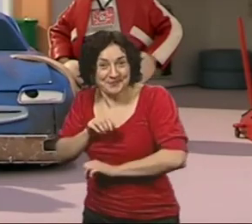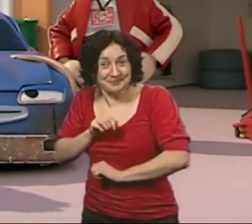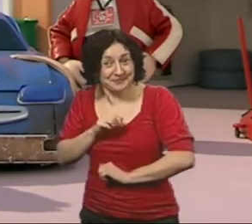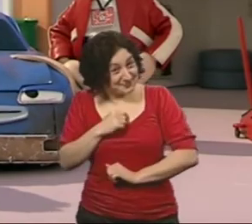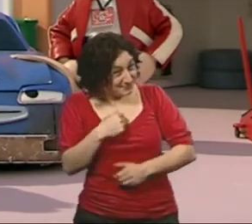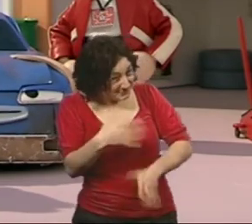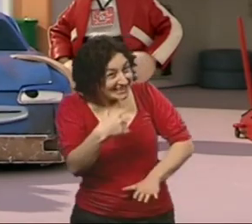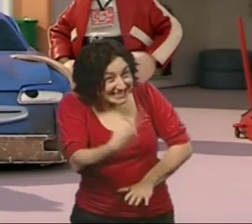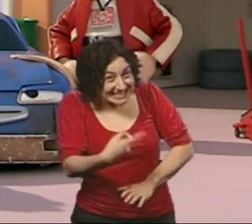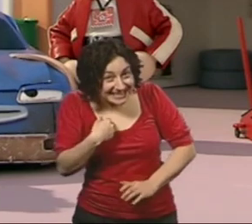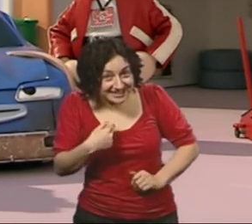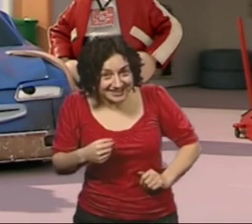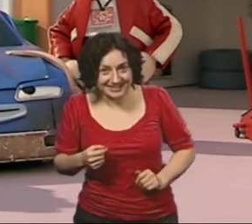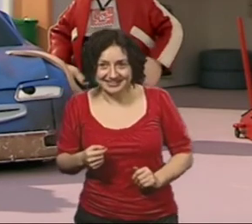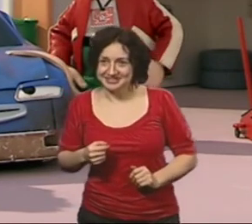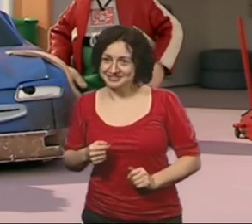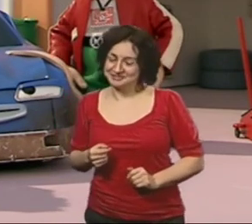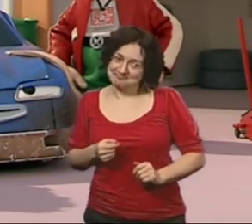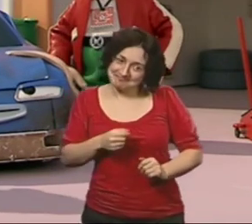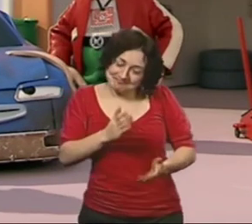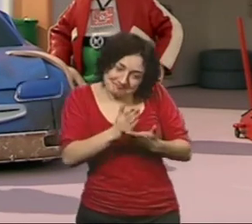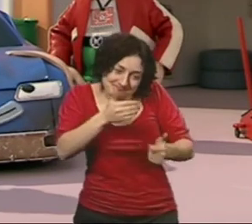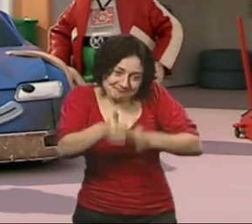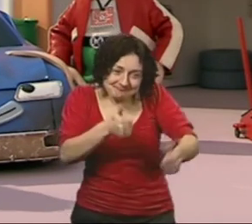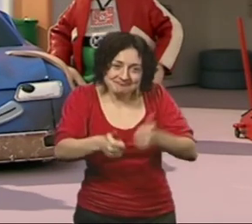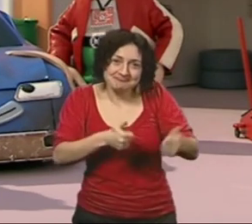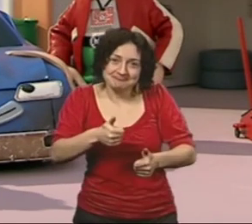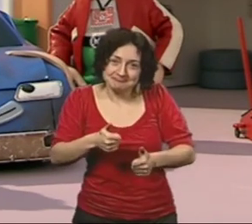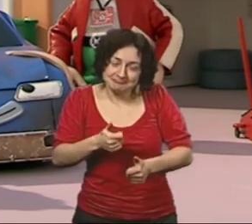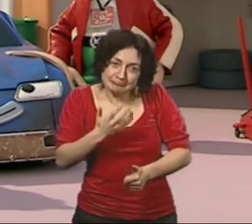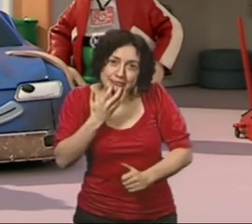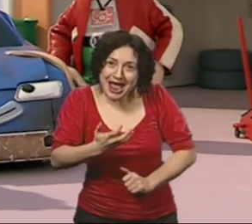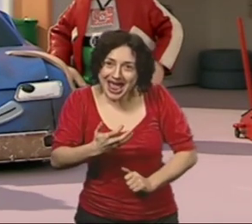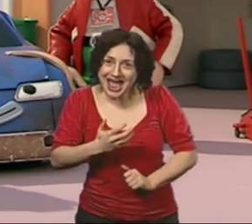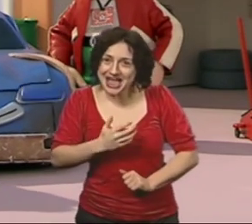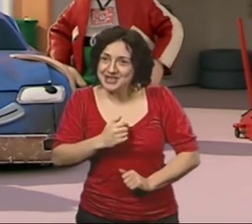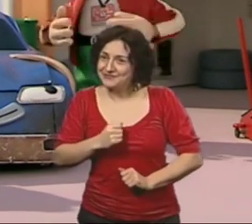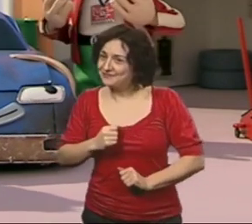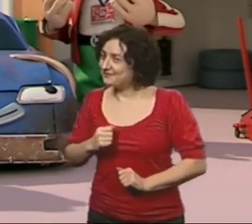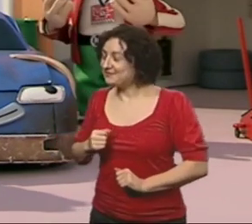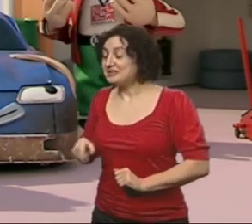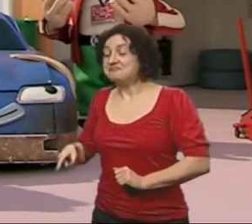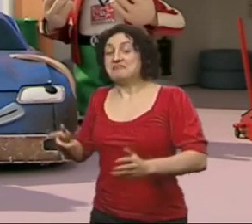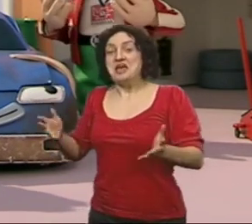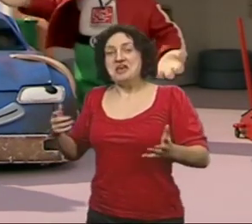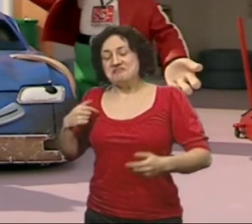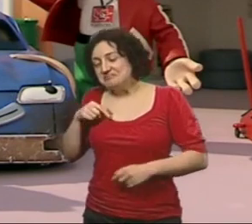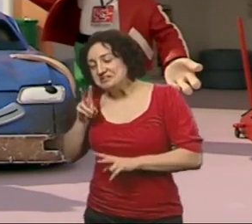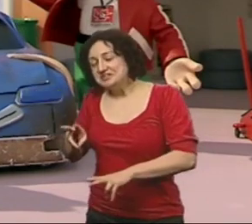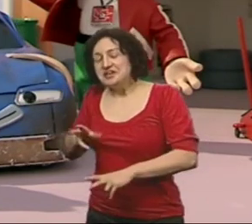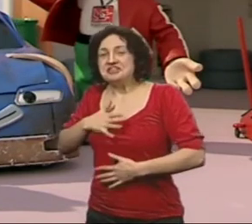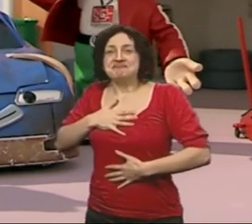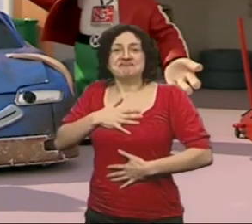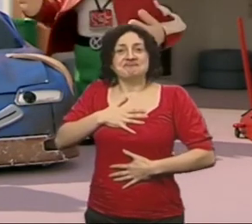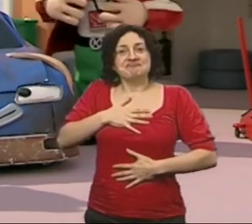I said. With this rosette for his bravery. And so inspired